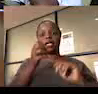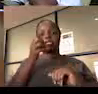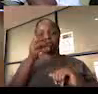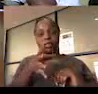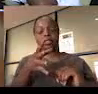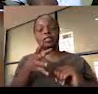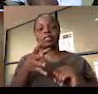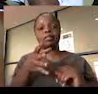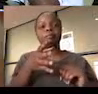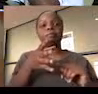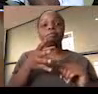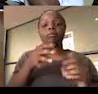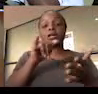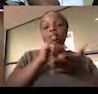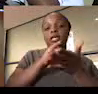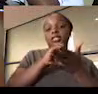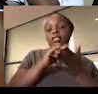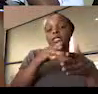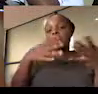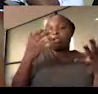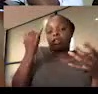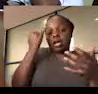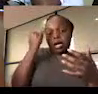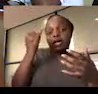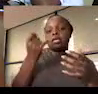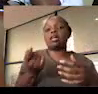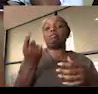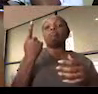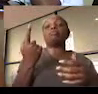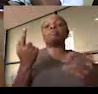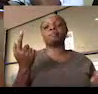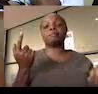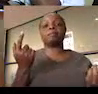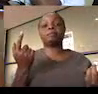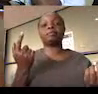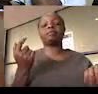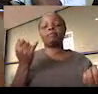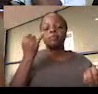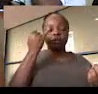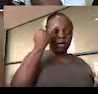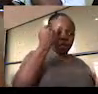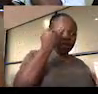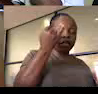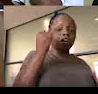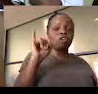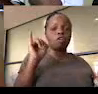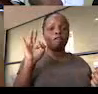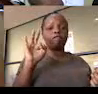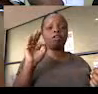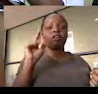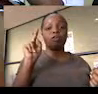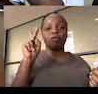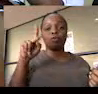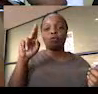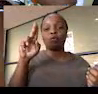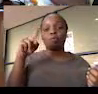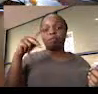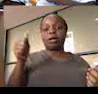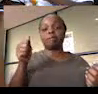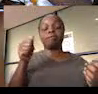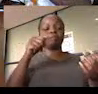my mom also was working in another institution in Kenya, and they provided some little money